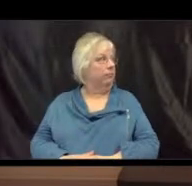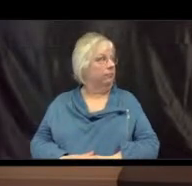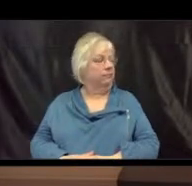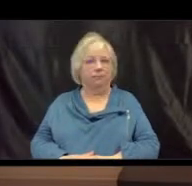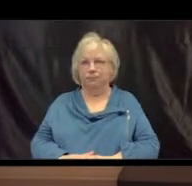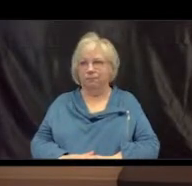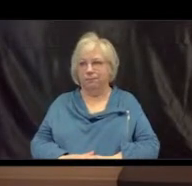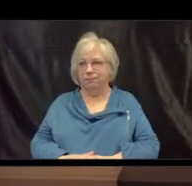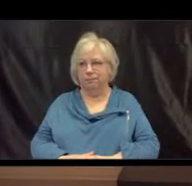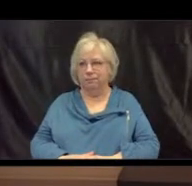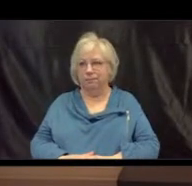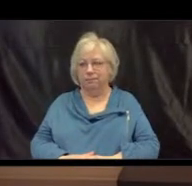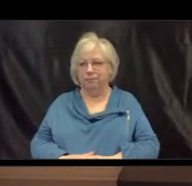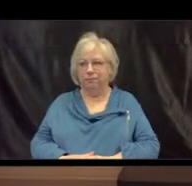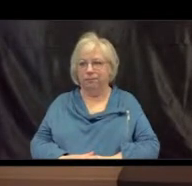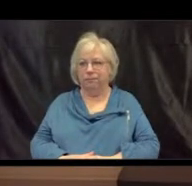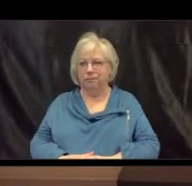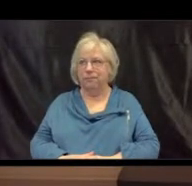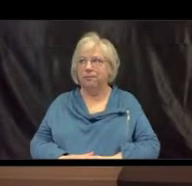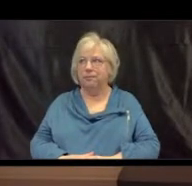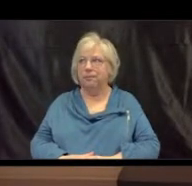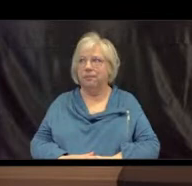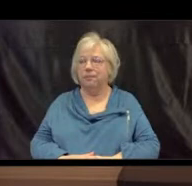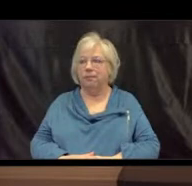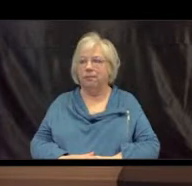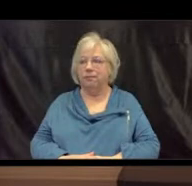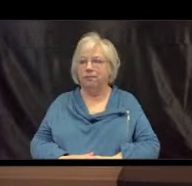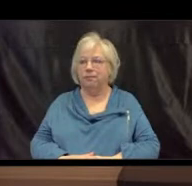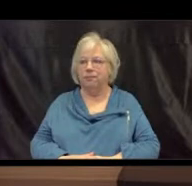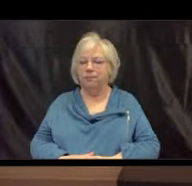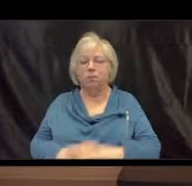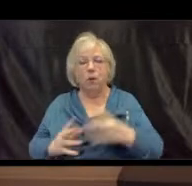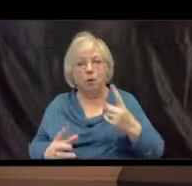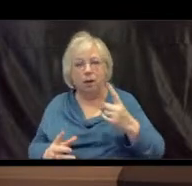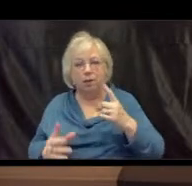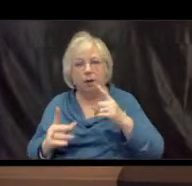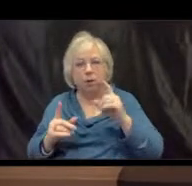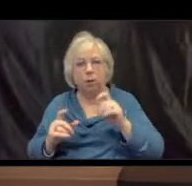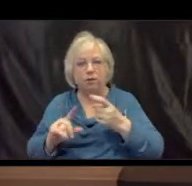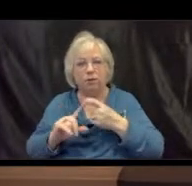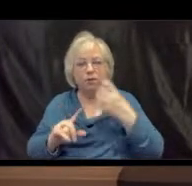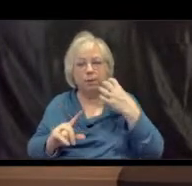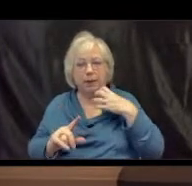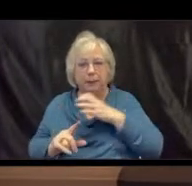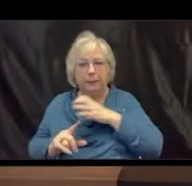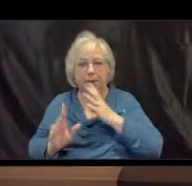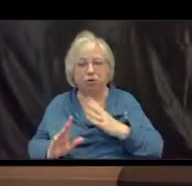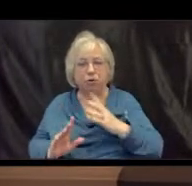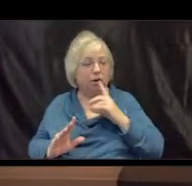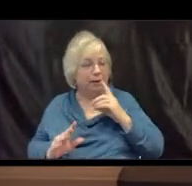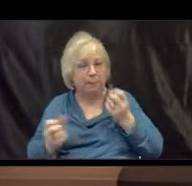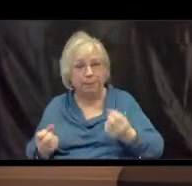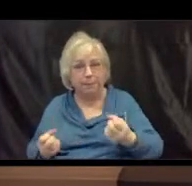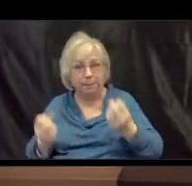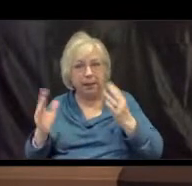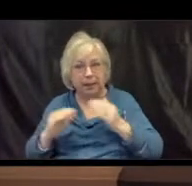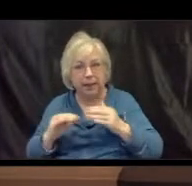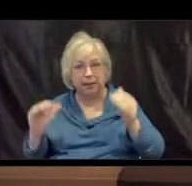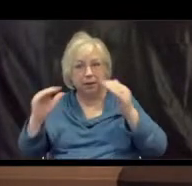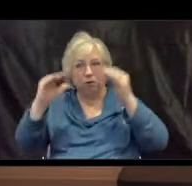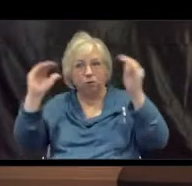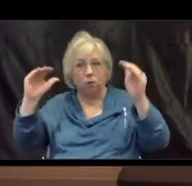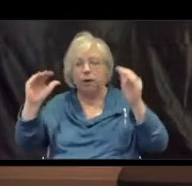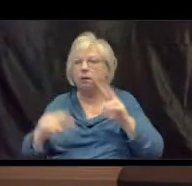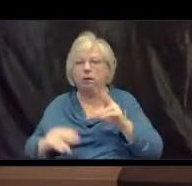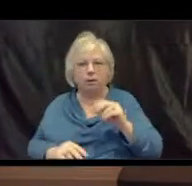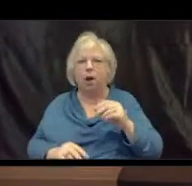Are there other questions from commissioners? One quick question, Mr. Chair. Is it multi-story? No, one No, story. it's not